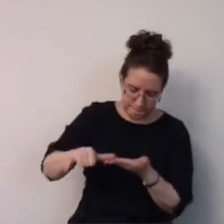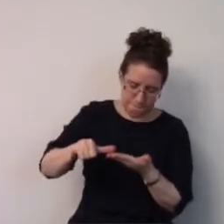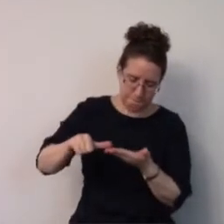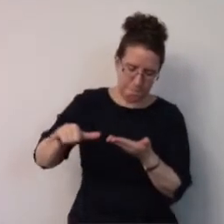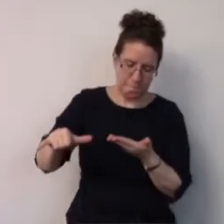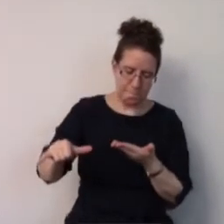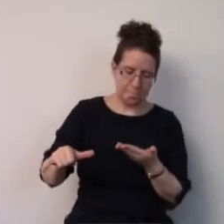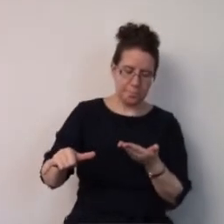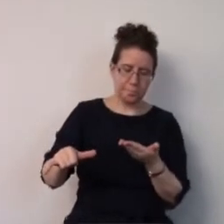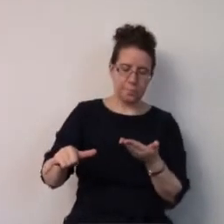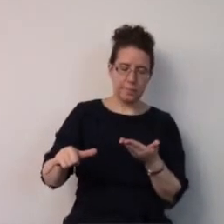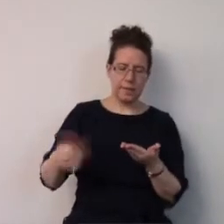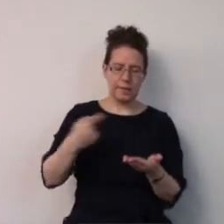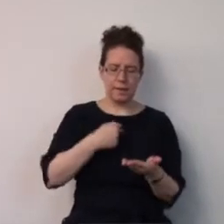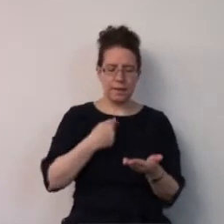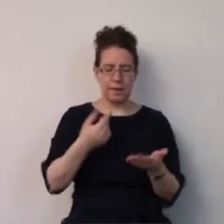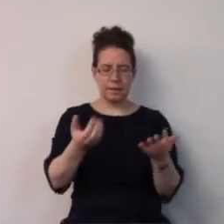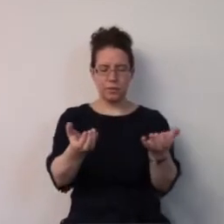Oh,